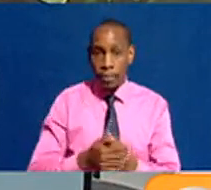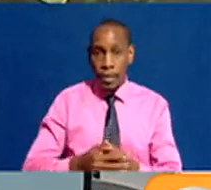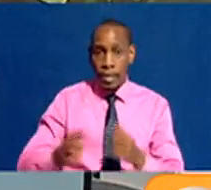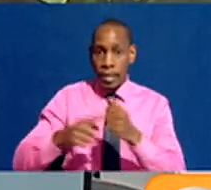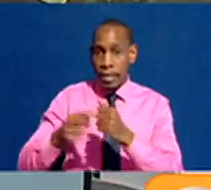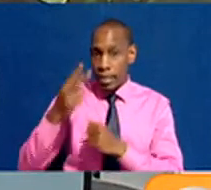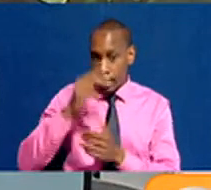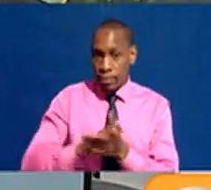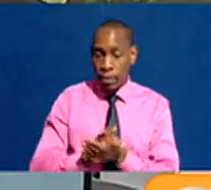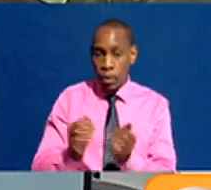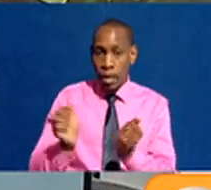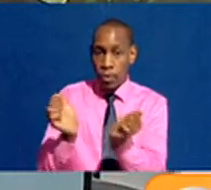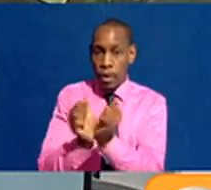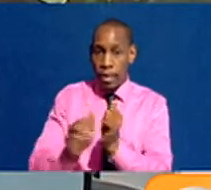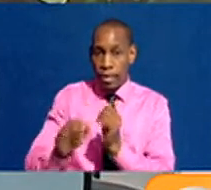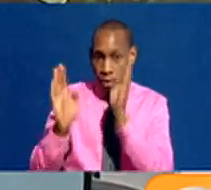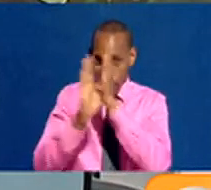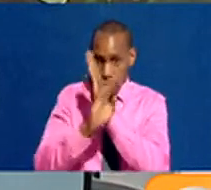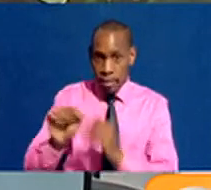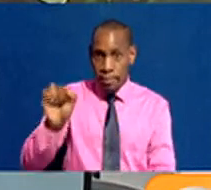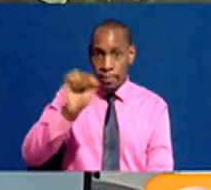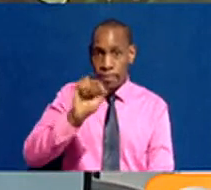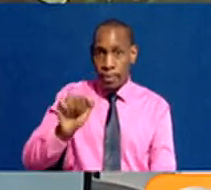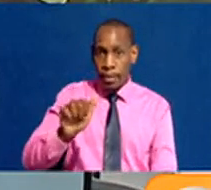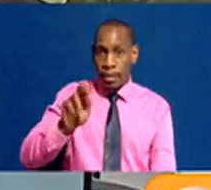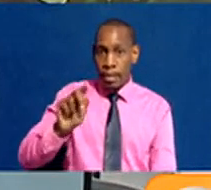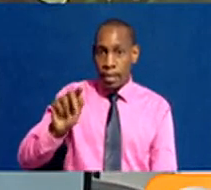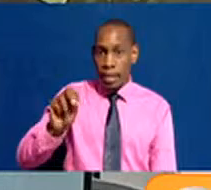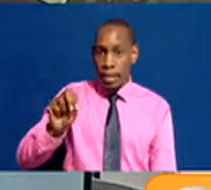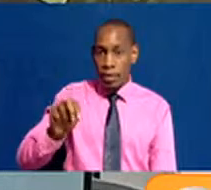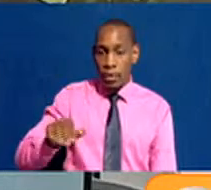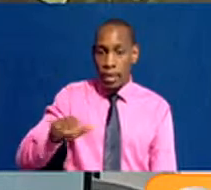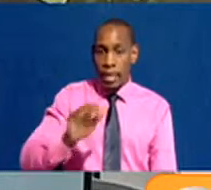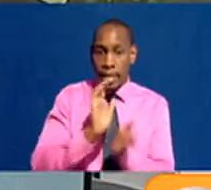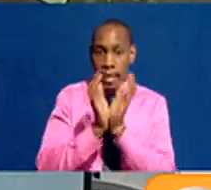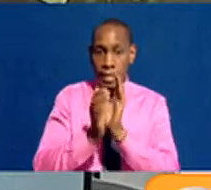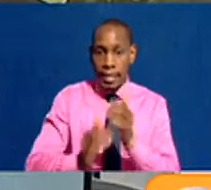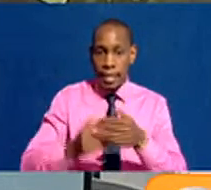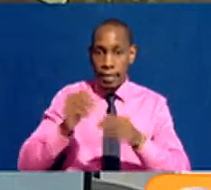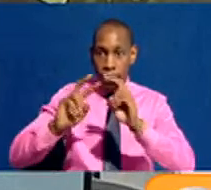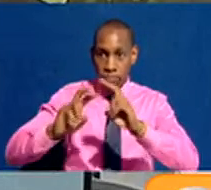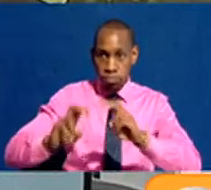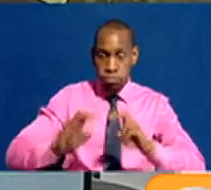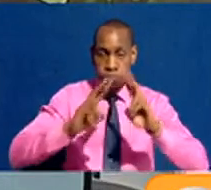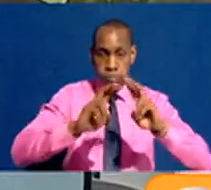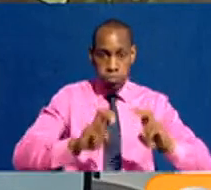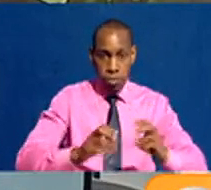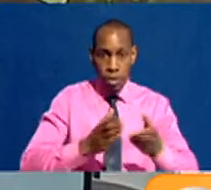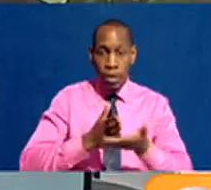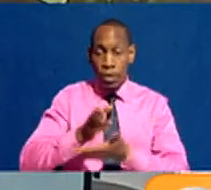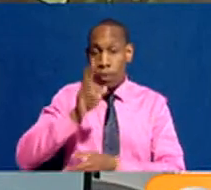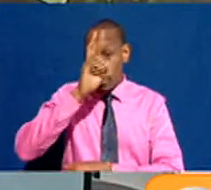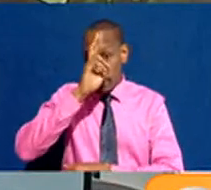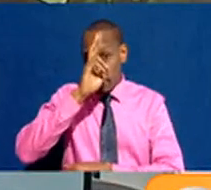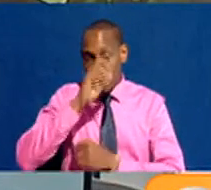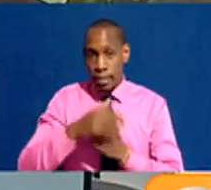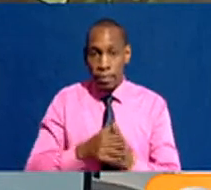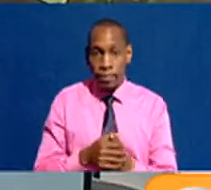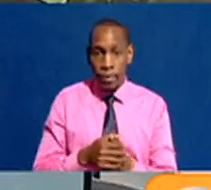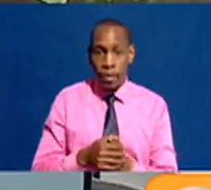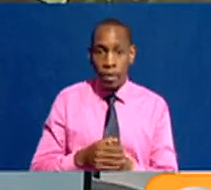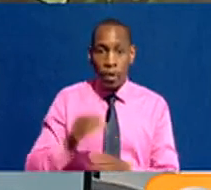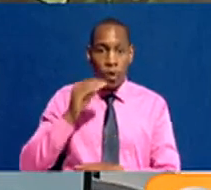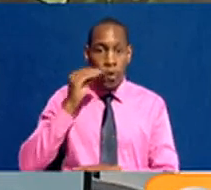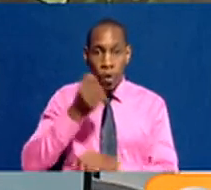were flashed out of their hideouts in Sunton area within Kasarani following an operation by the police. A homemade